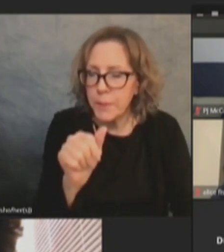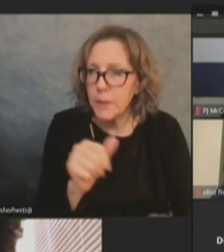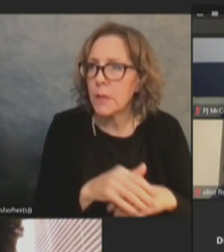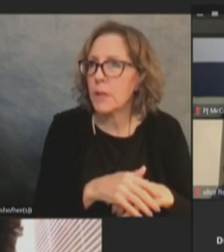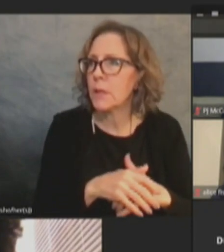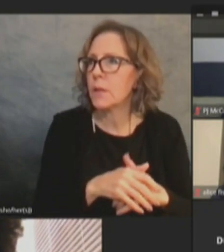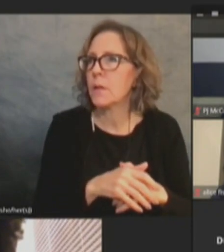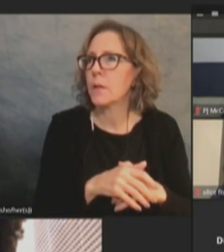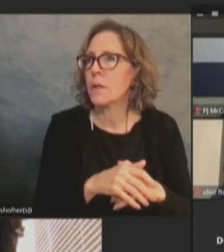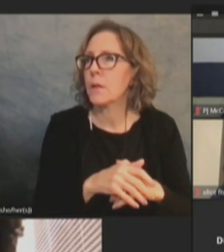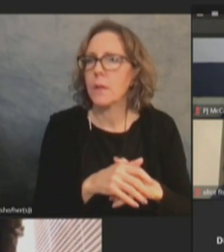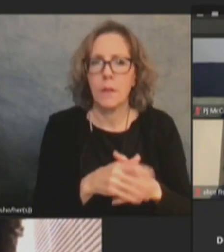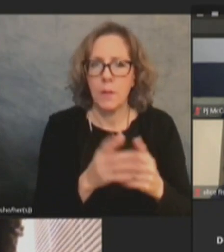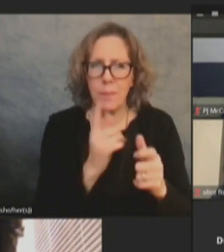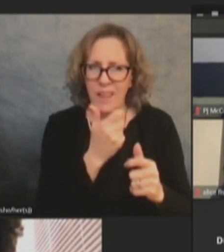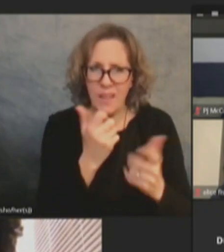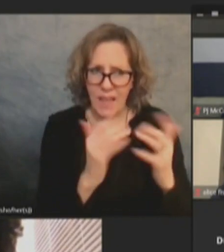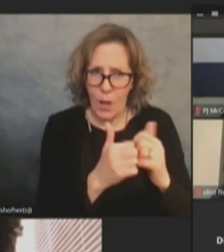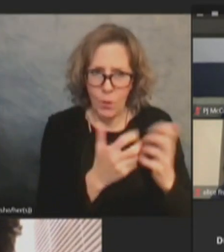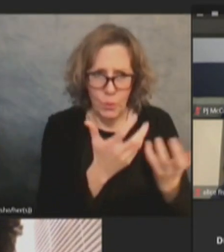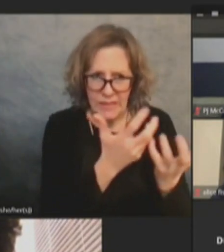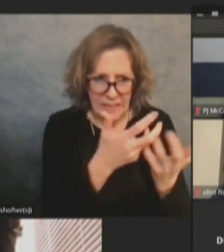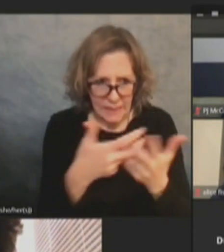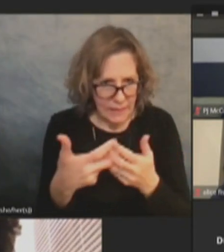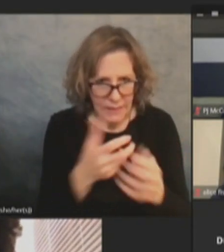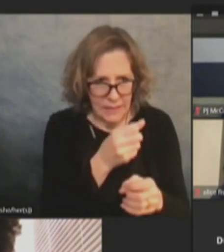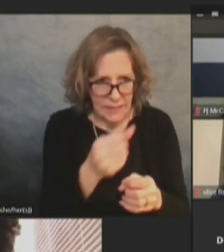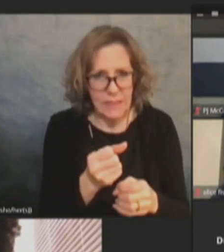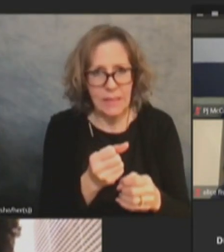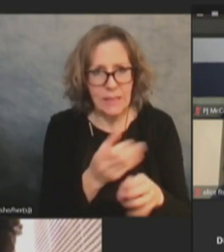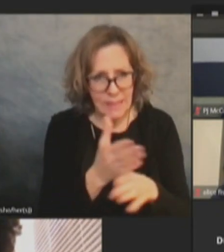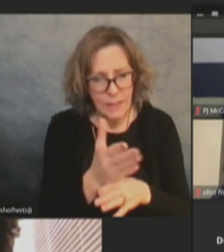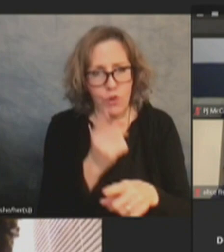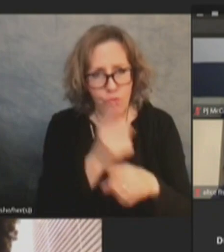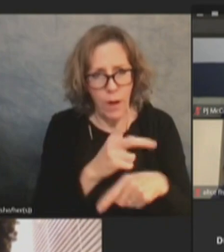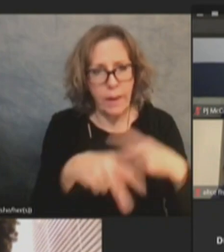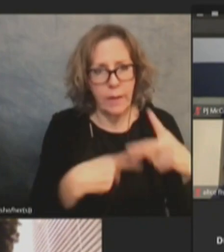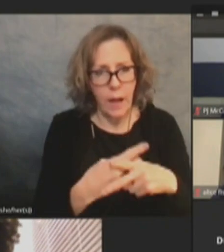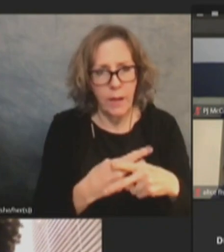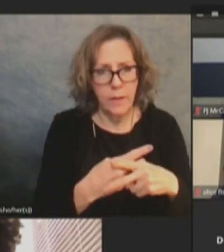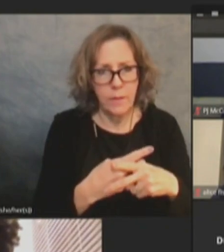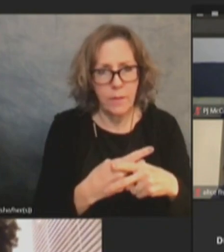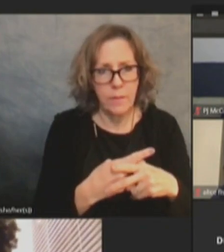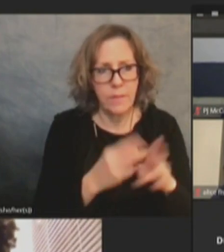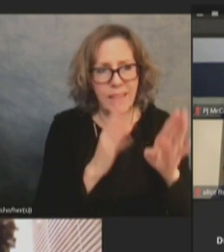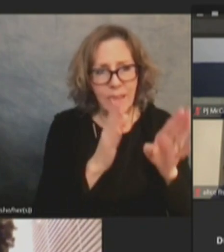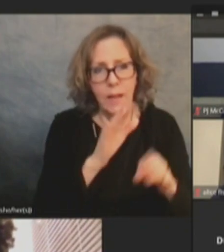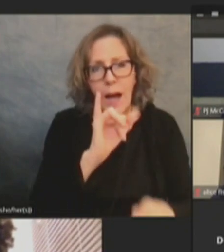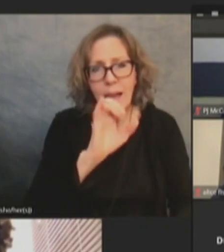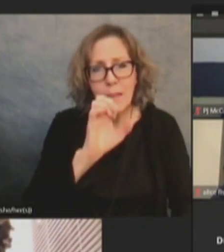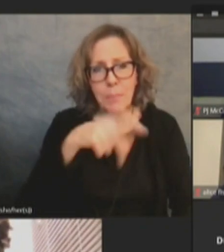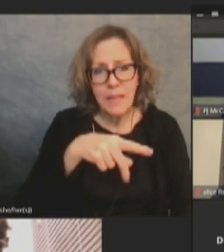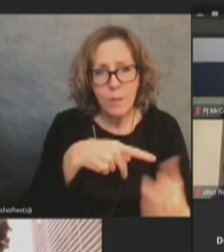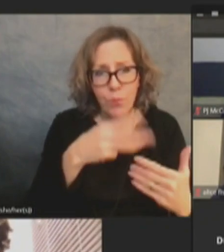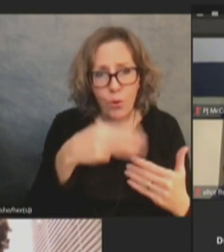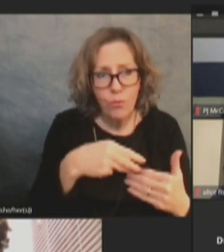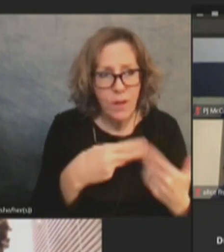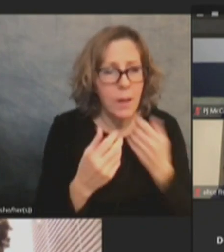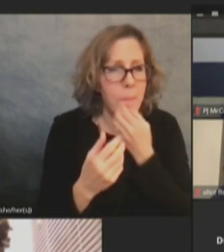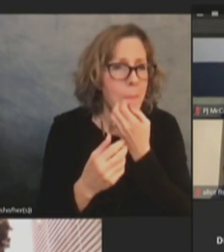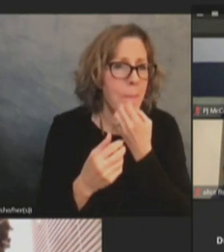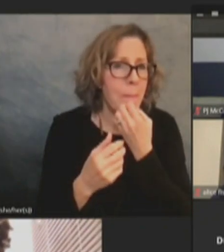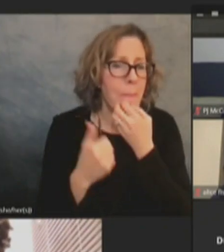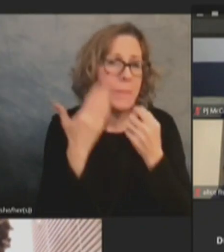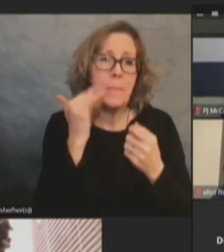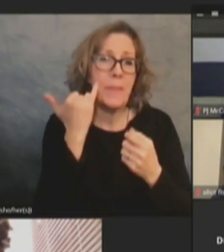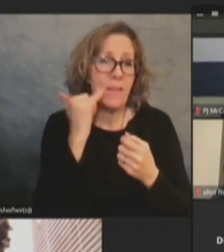of getting them into the right kind of individualized educational programming. I didn't know if that's a partnership you're already